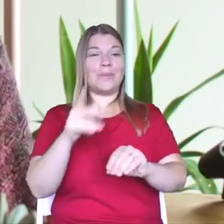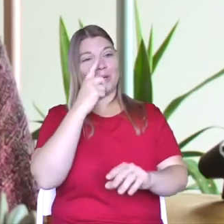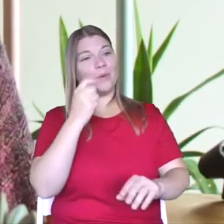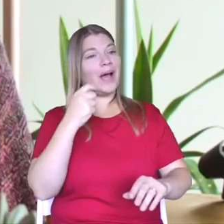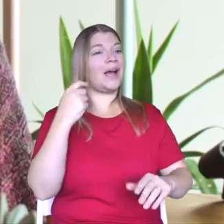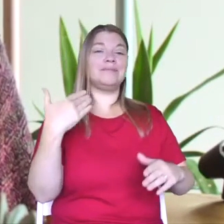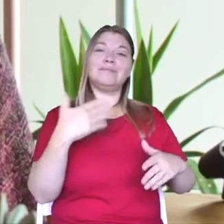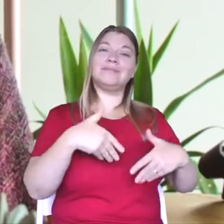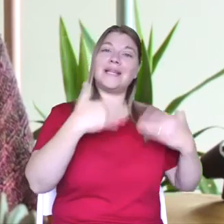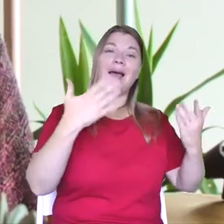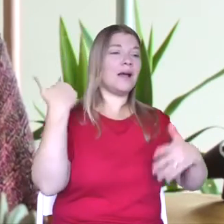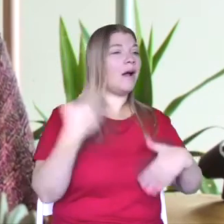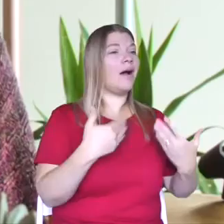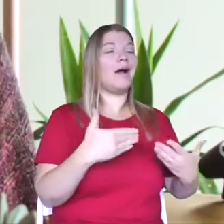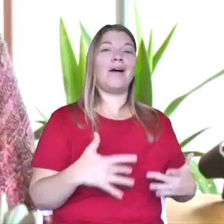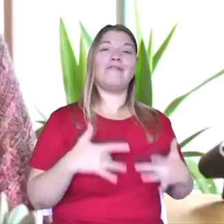peace.